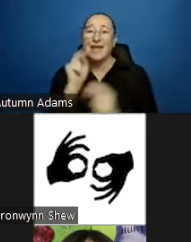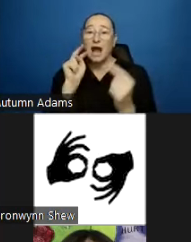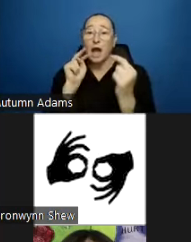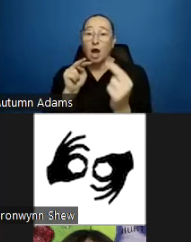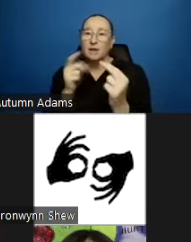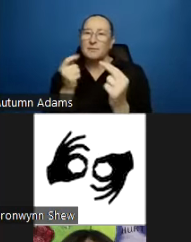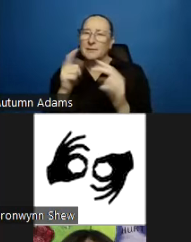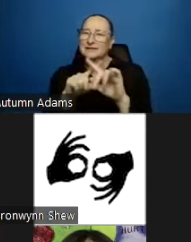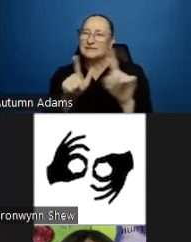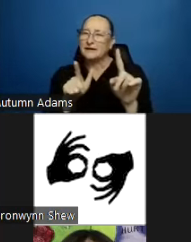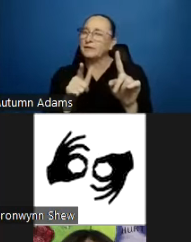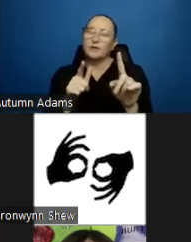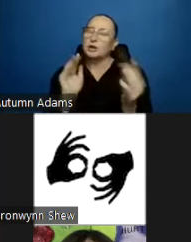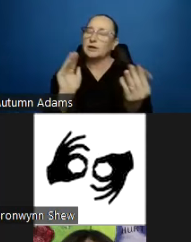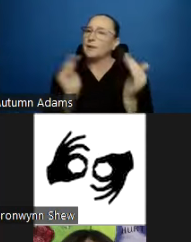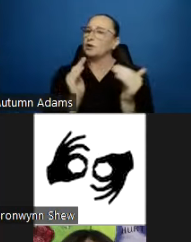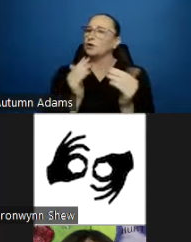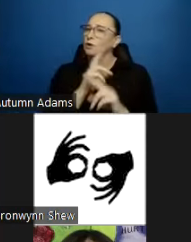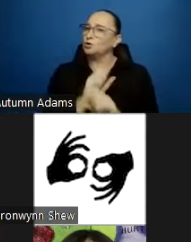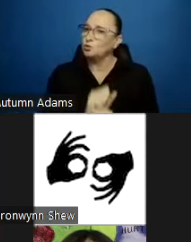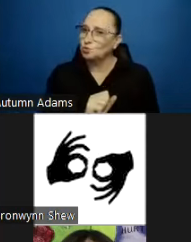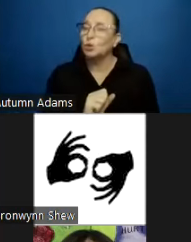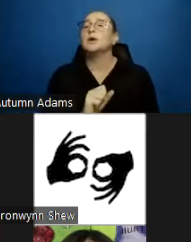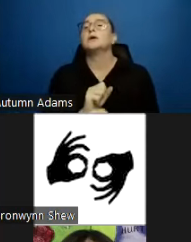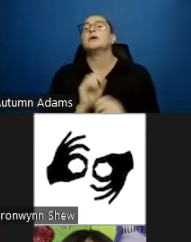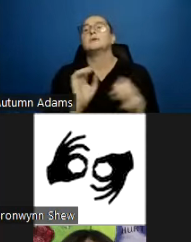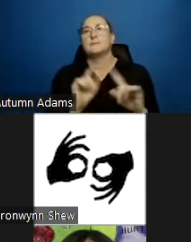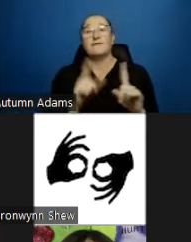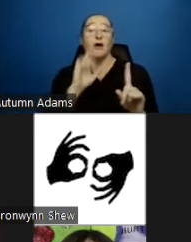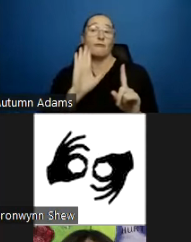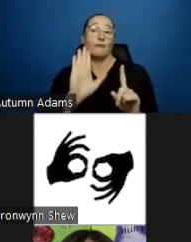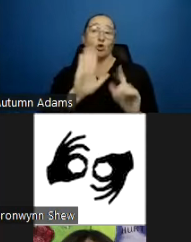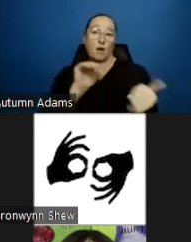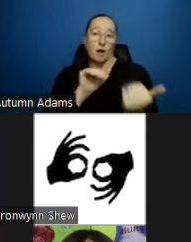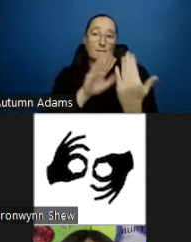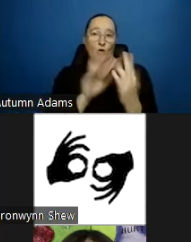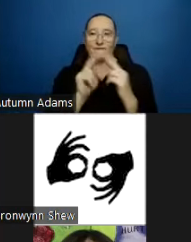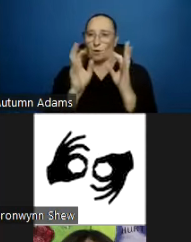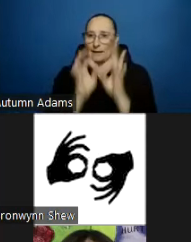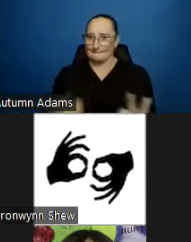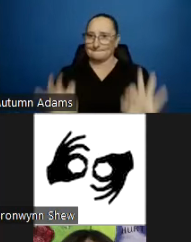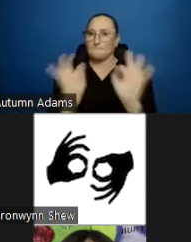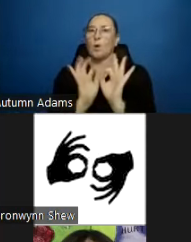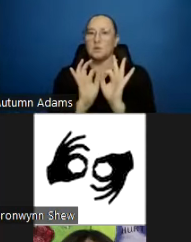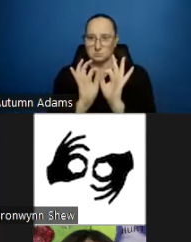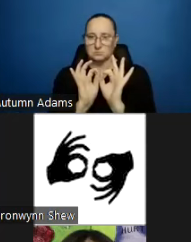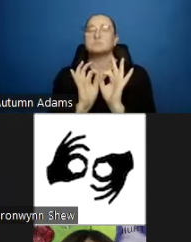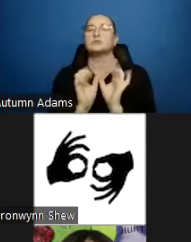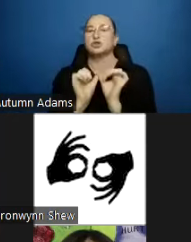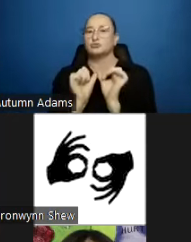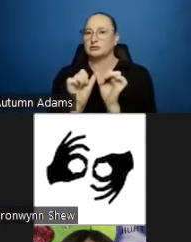different than what you're used to, but for your approach, it's very important to continue to talk to the deaf